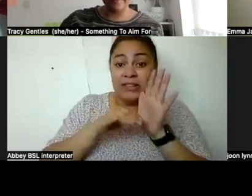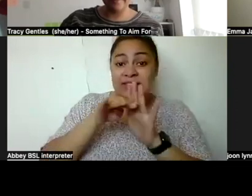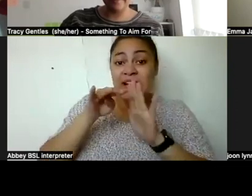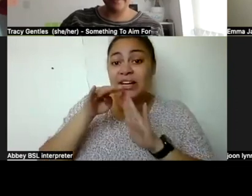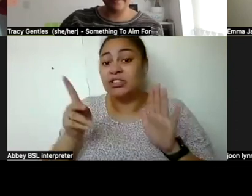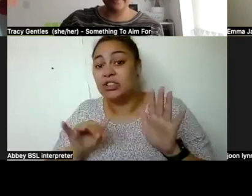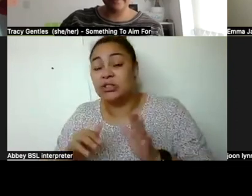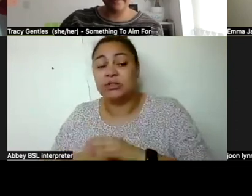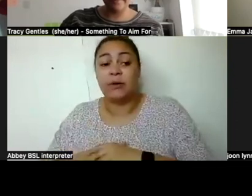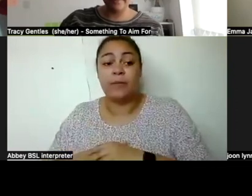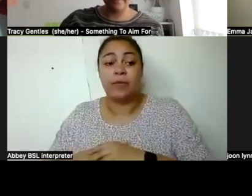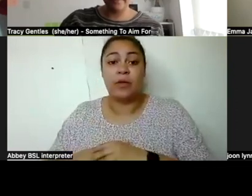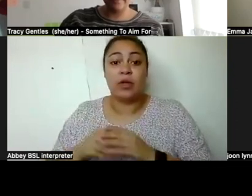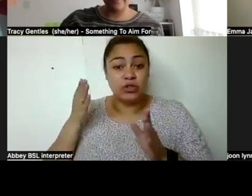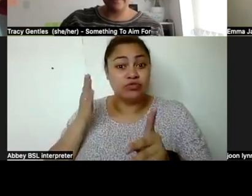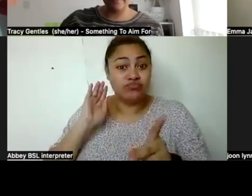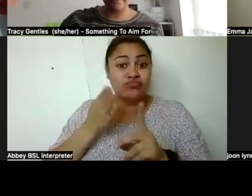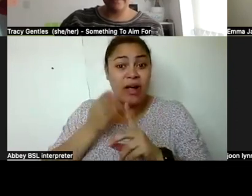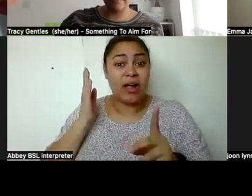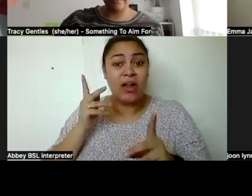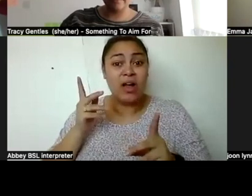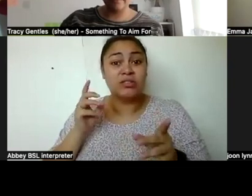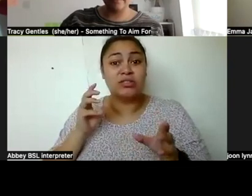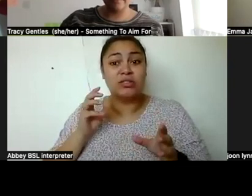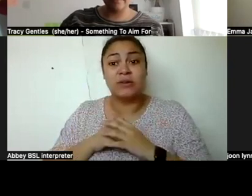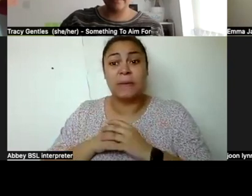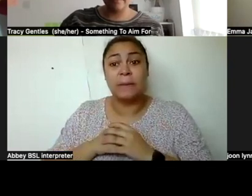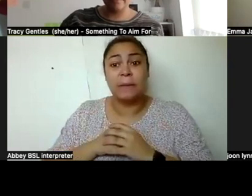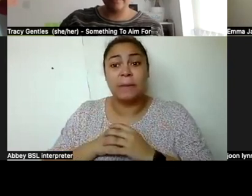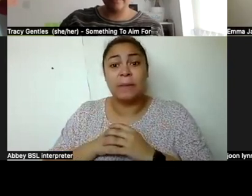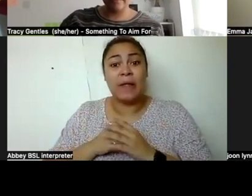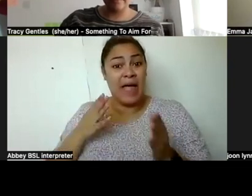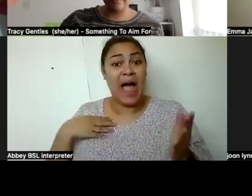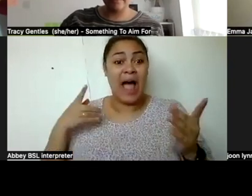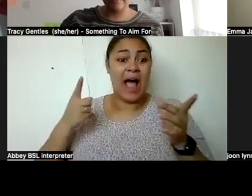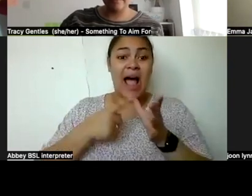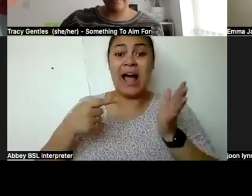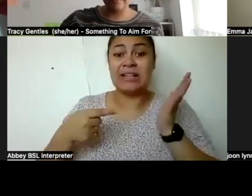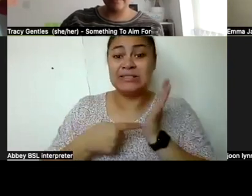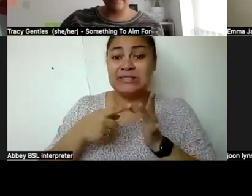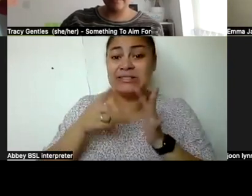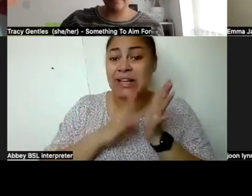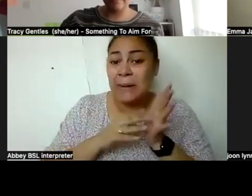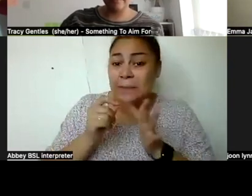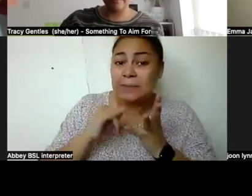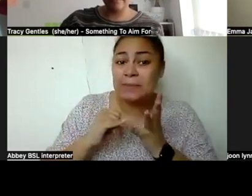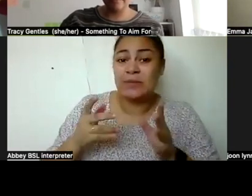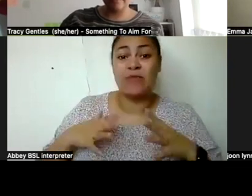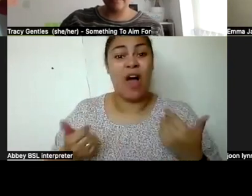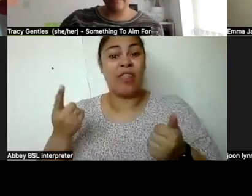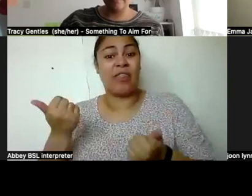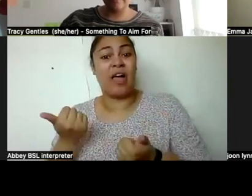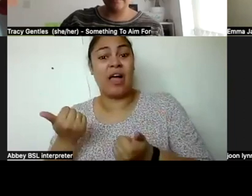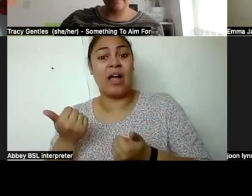other's contributions, to celebrate each other's efforts and our attempts, rather than to